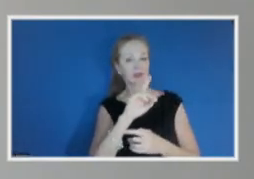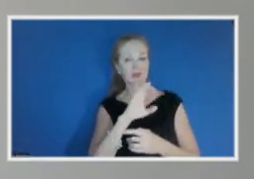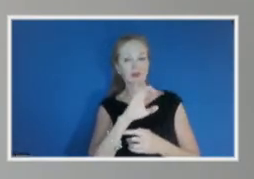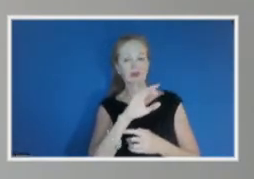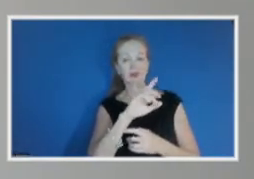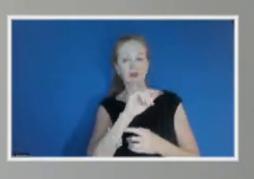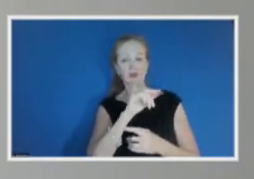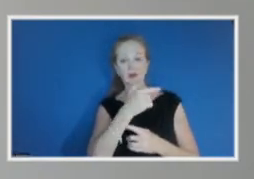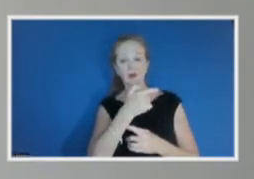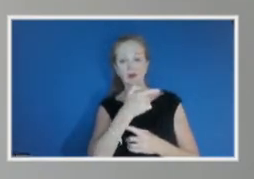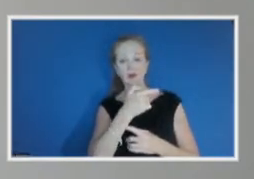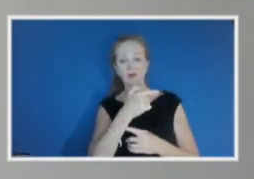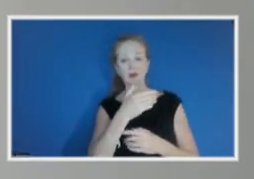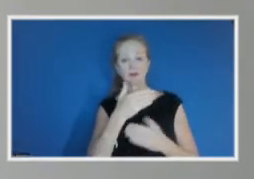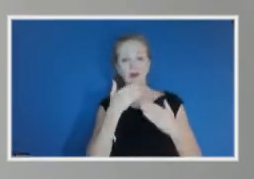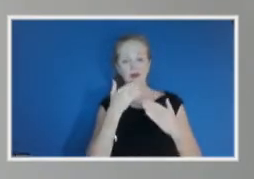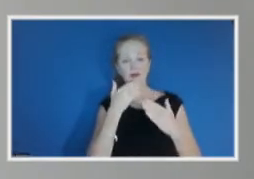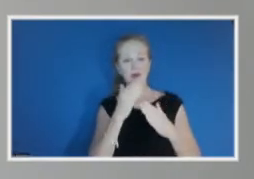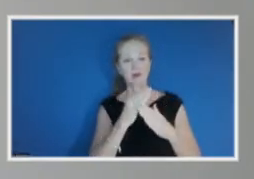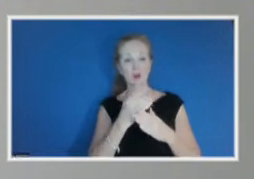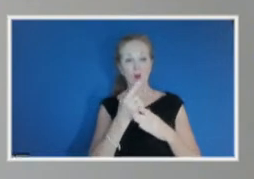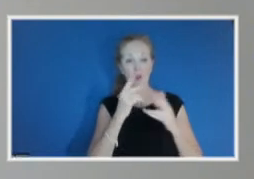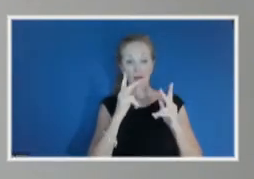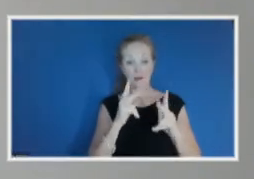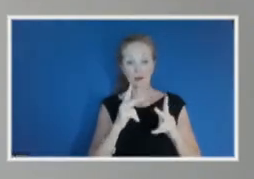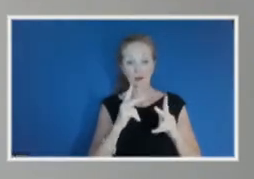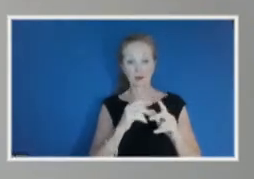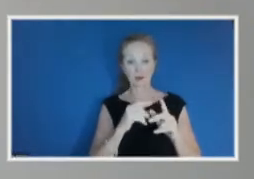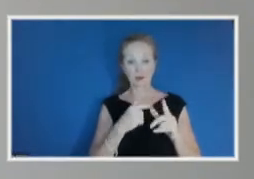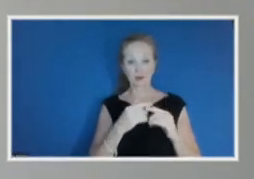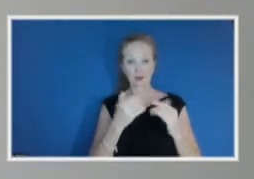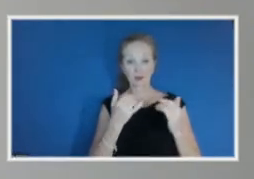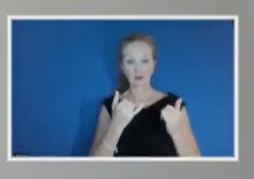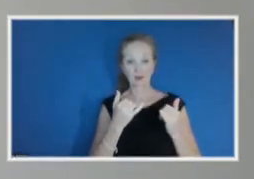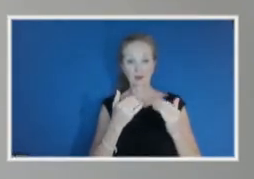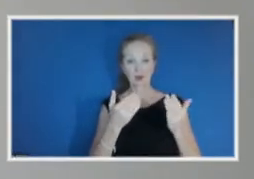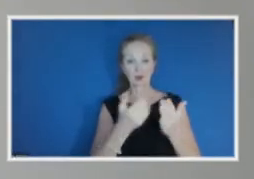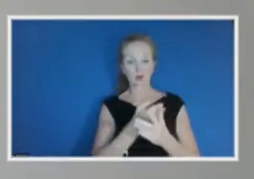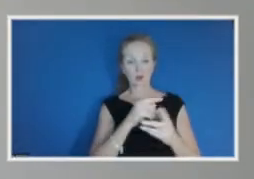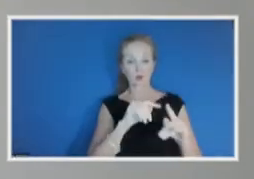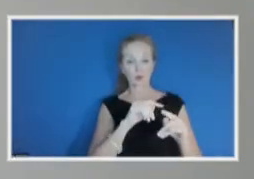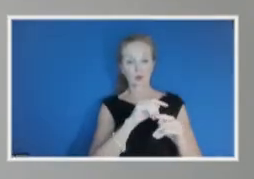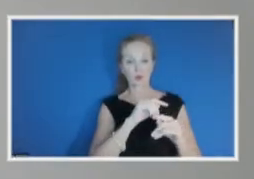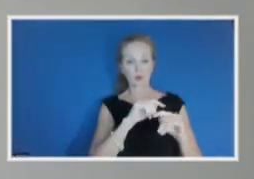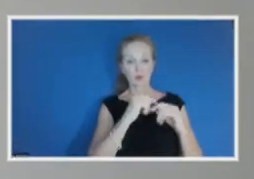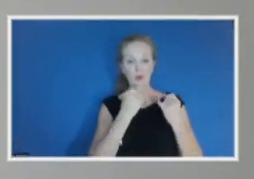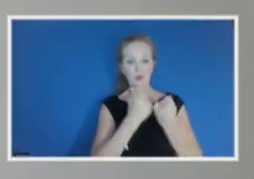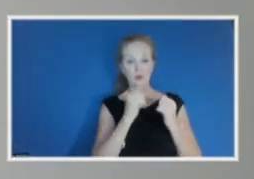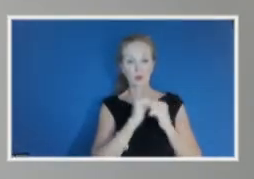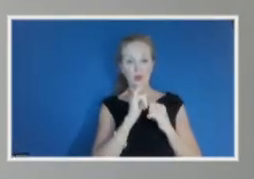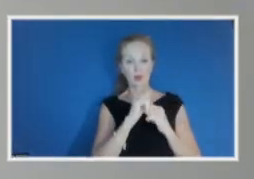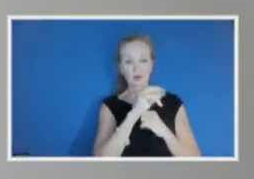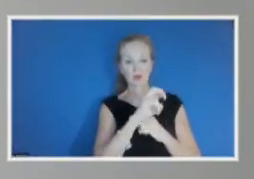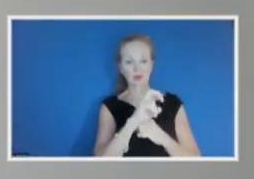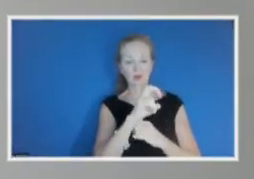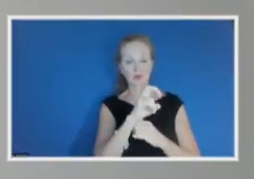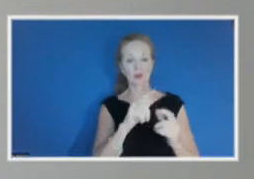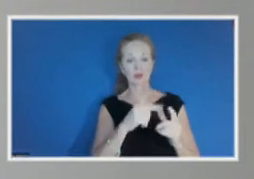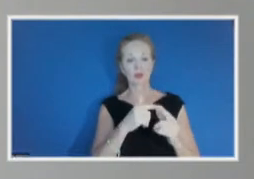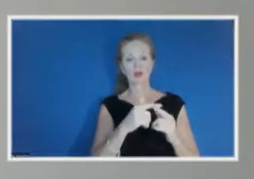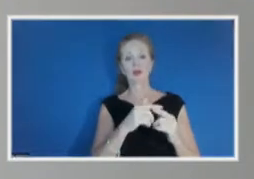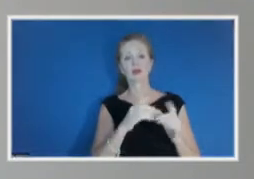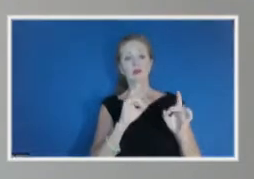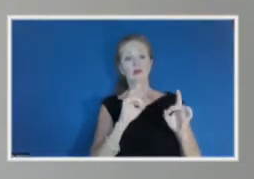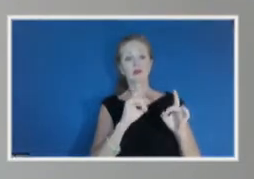grateful to share that one of the individuals actually came back and is currently on the new team. But with that transition, Cure Violence Global recommended that